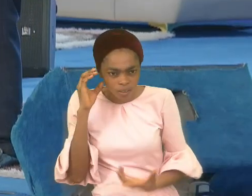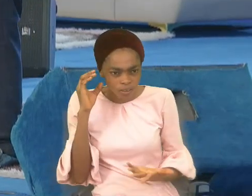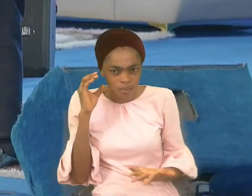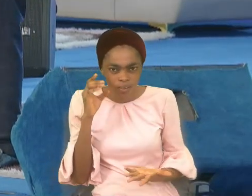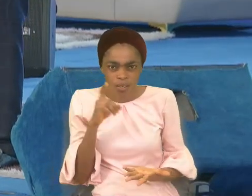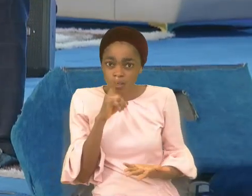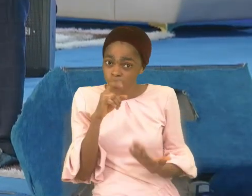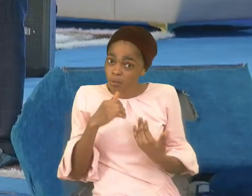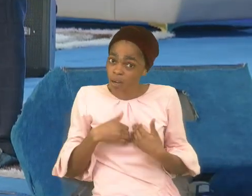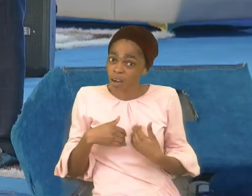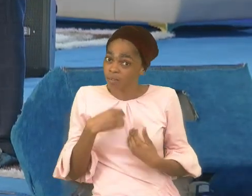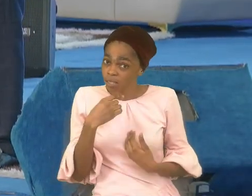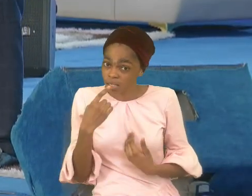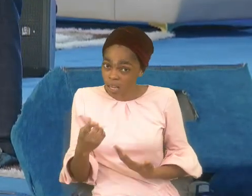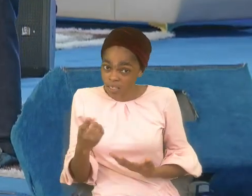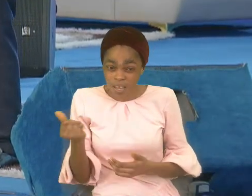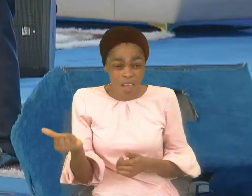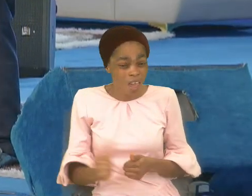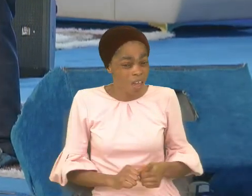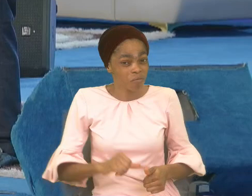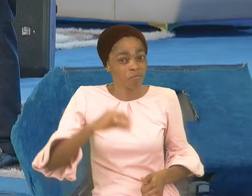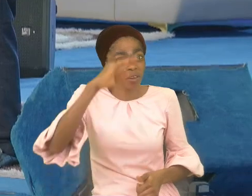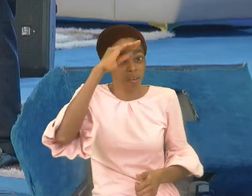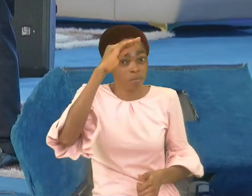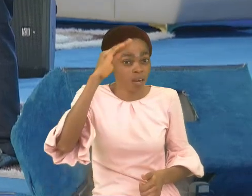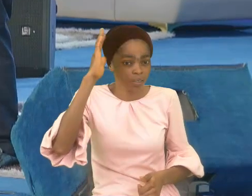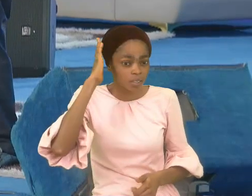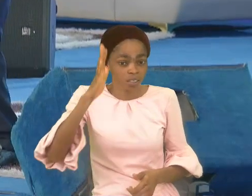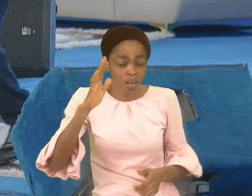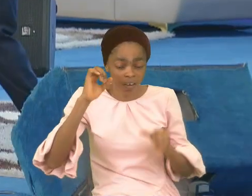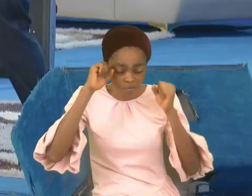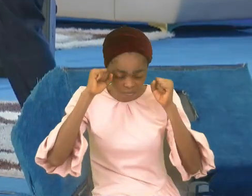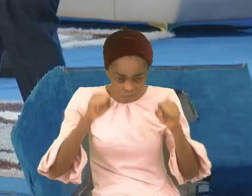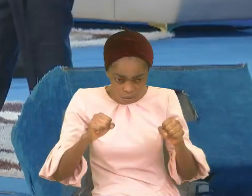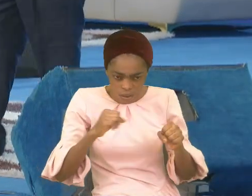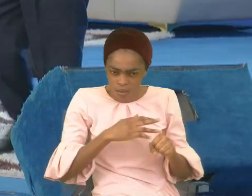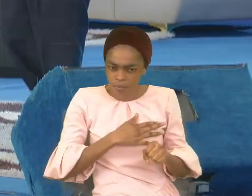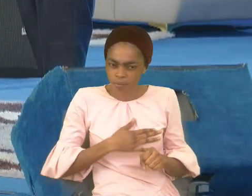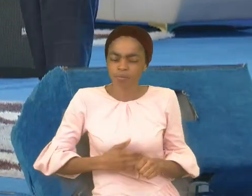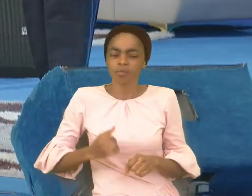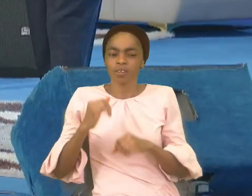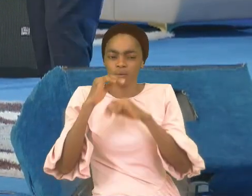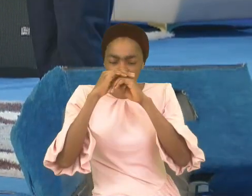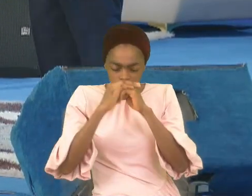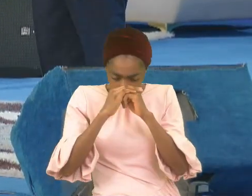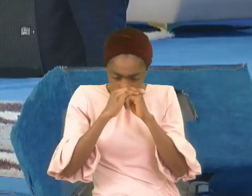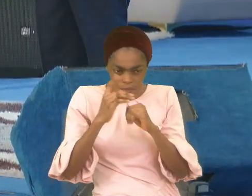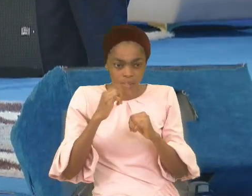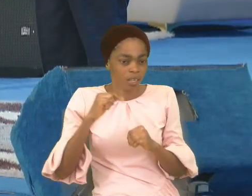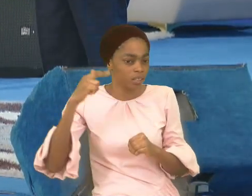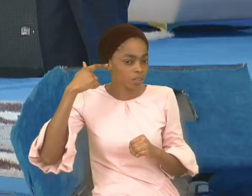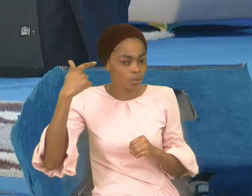fall down and worship the golden image. Verse 11, it says,